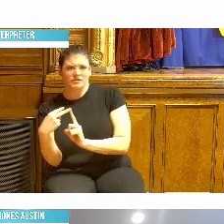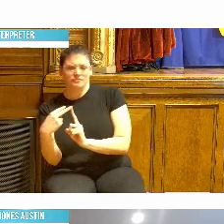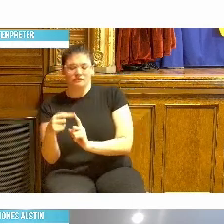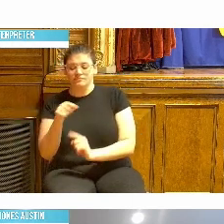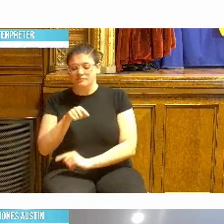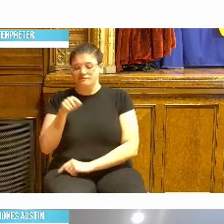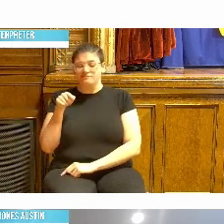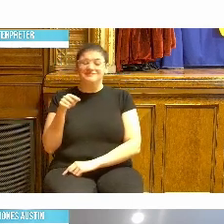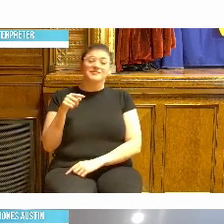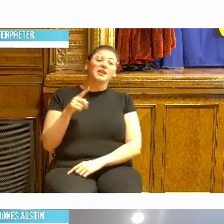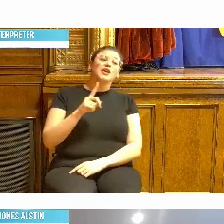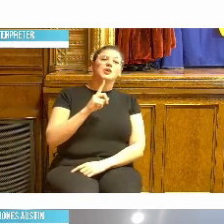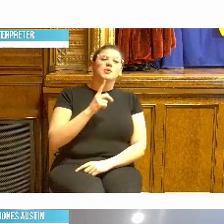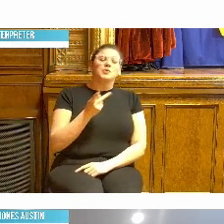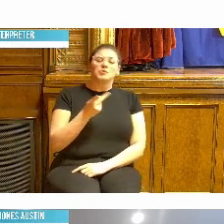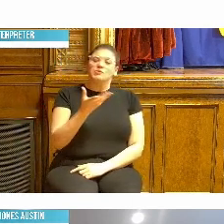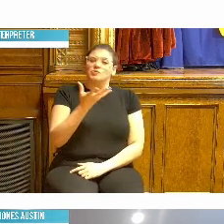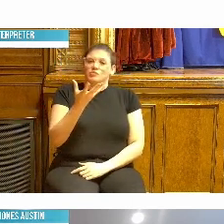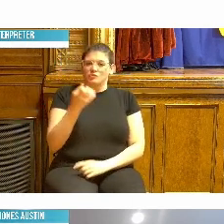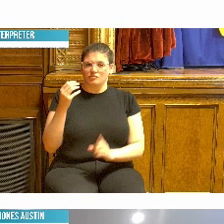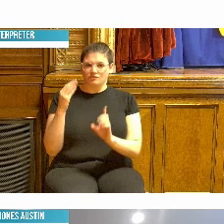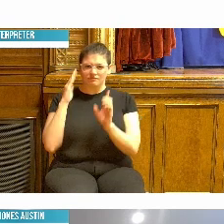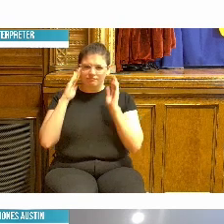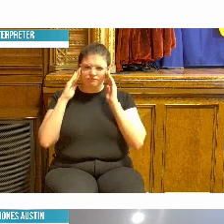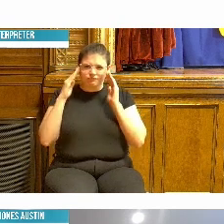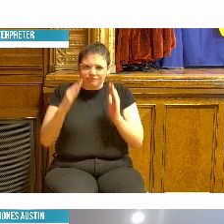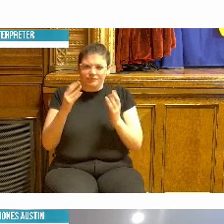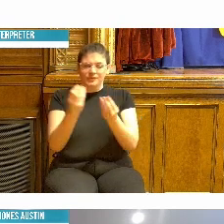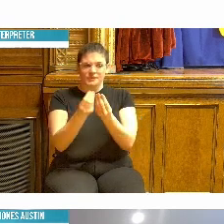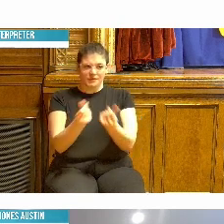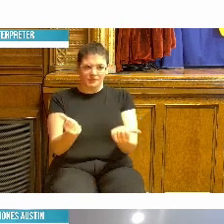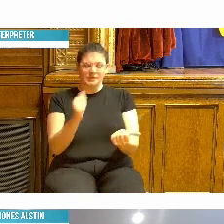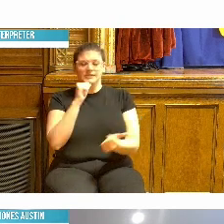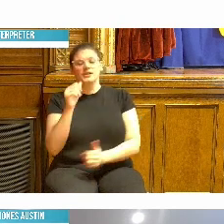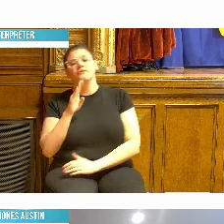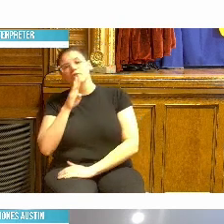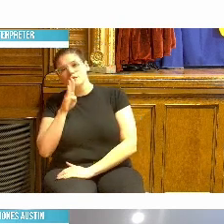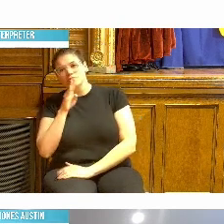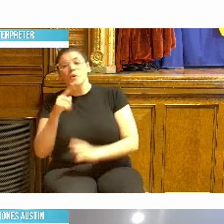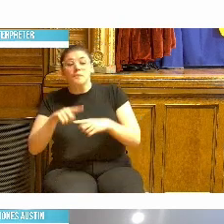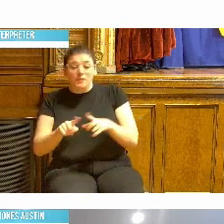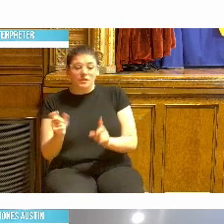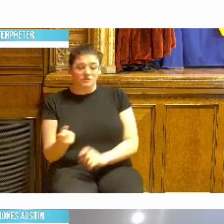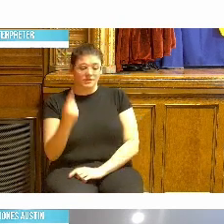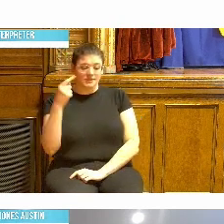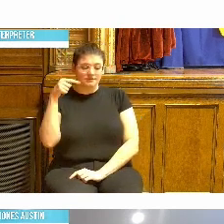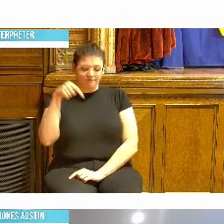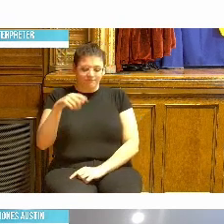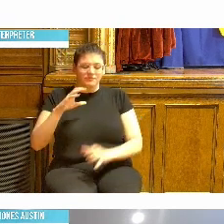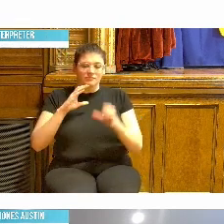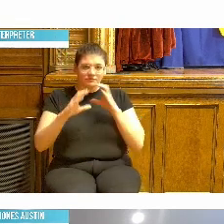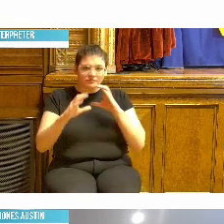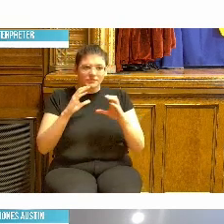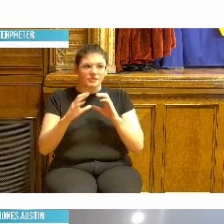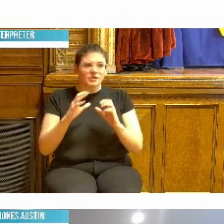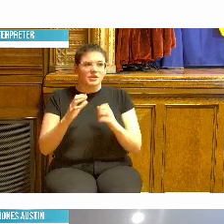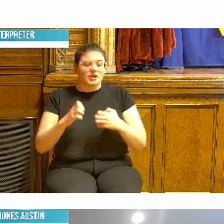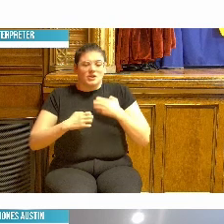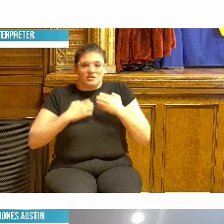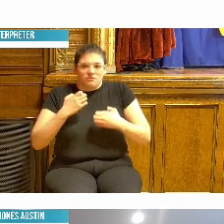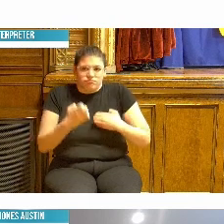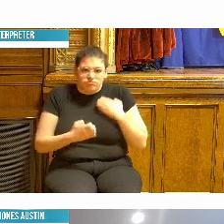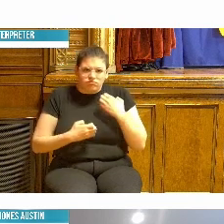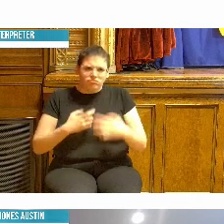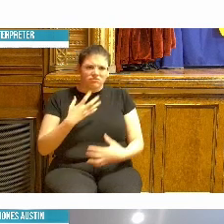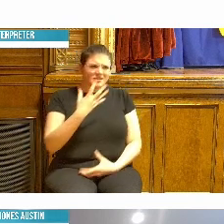not frustration. We recognize that this is an emotional conversation, and sometimes there are feelings of anger, of grief, of urgency, and